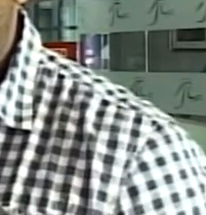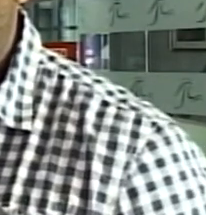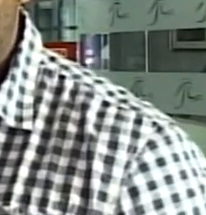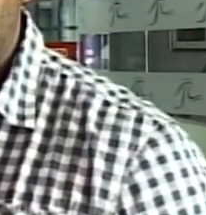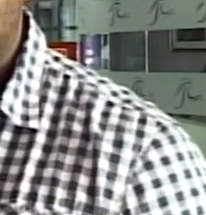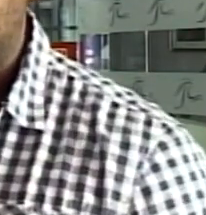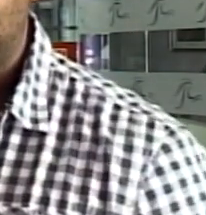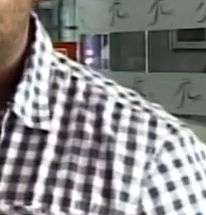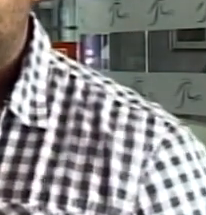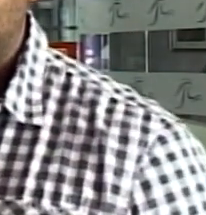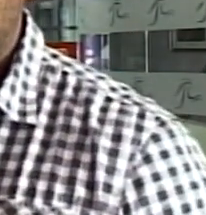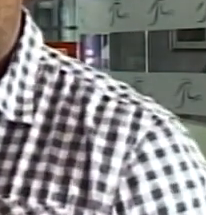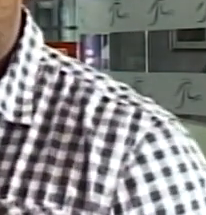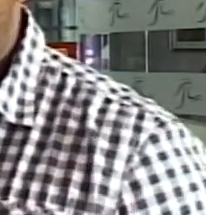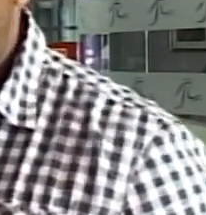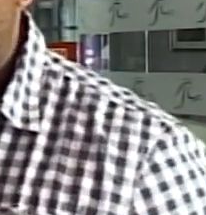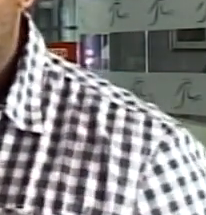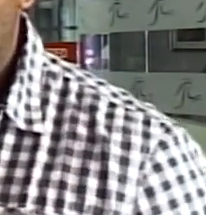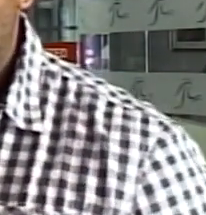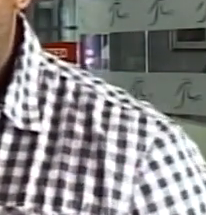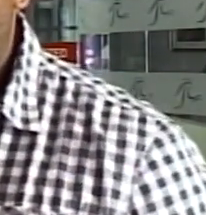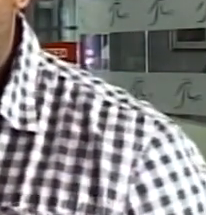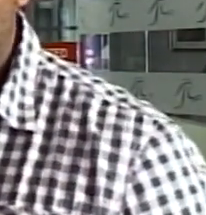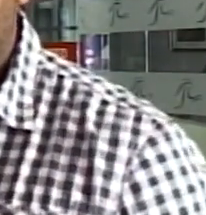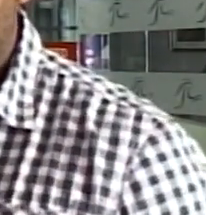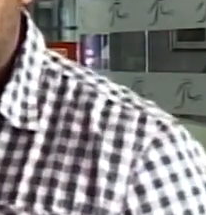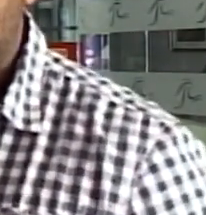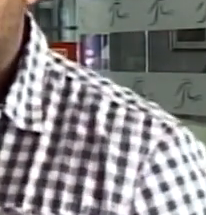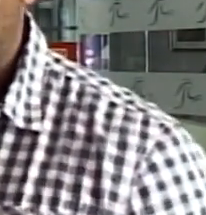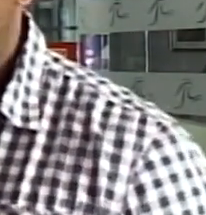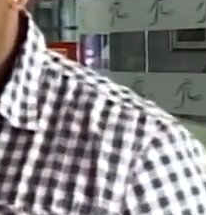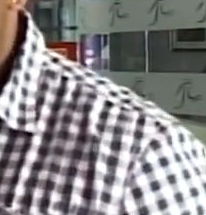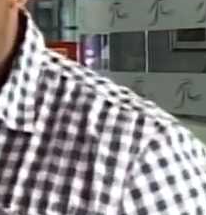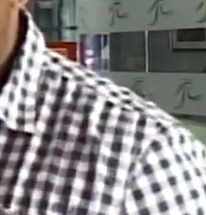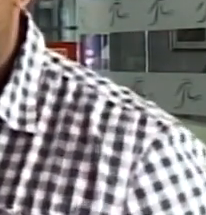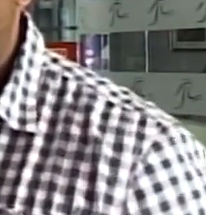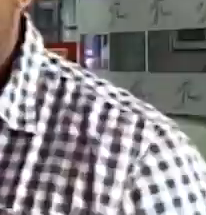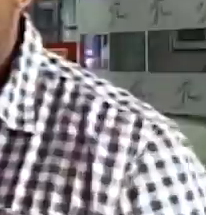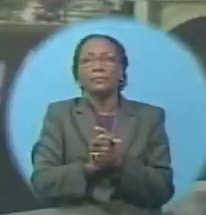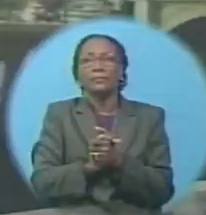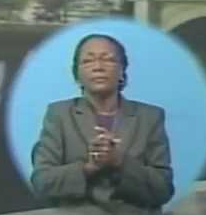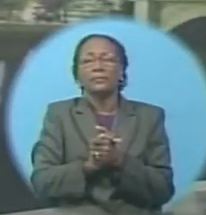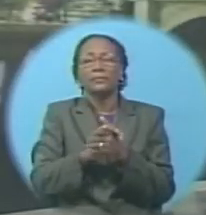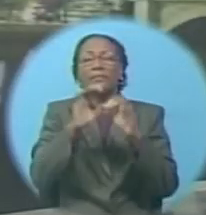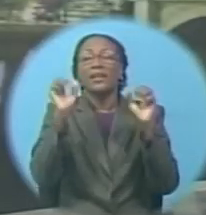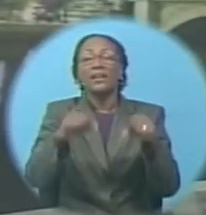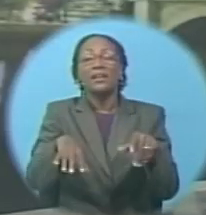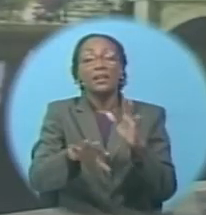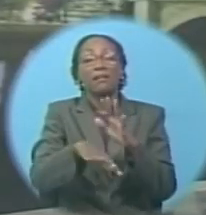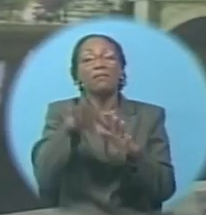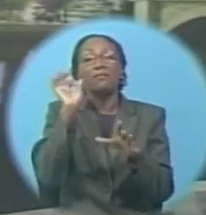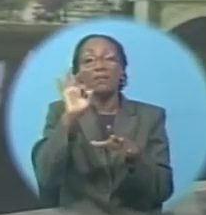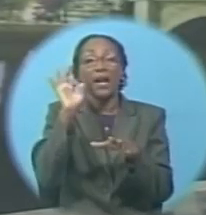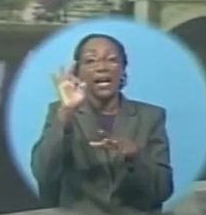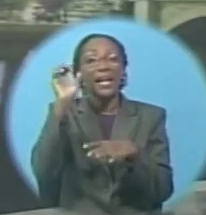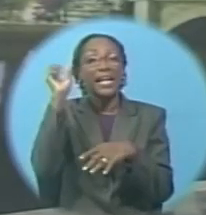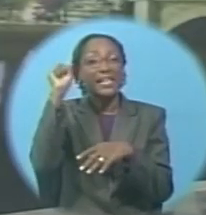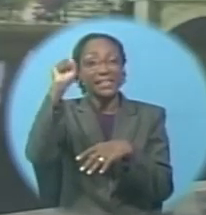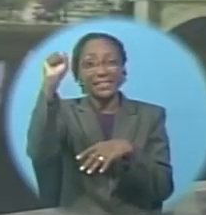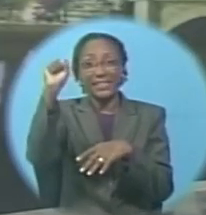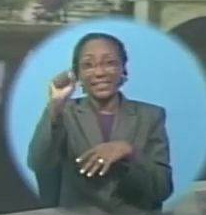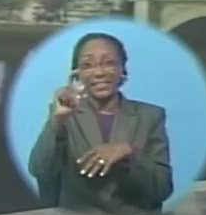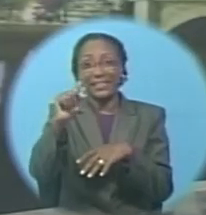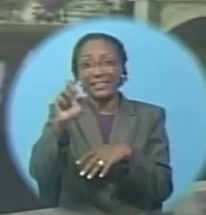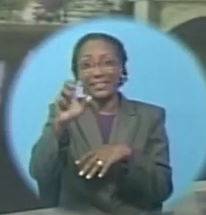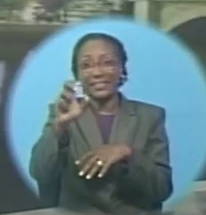vision behind it. We try to tie it into our other things that we have going on, other concepts, or other themes, etc. Well, finding the station is as easy